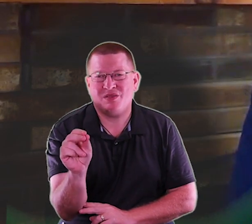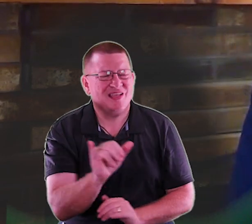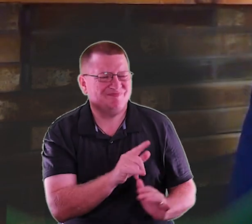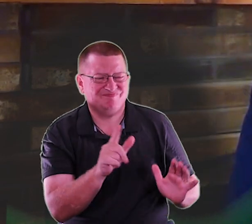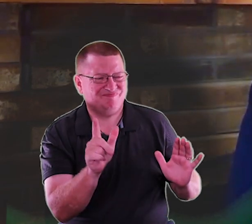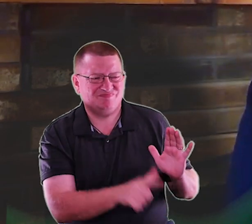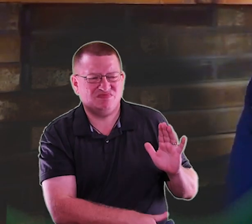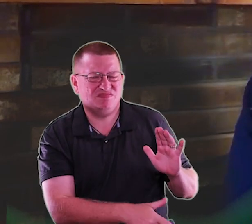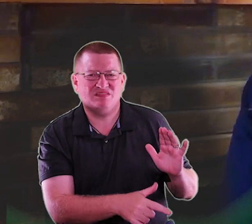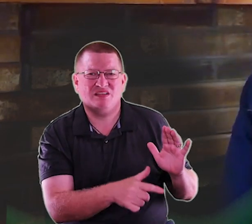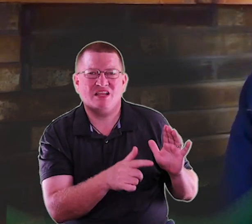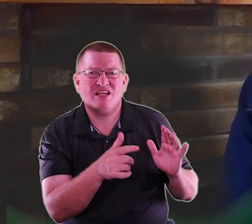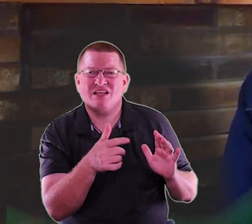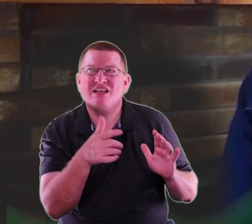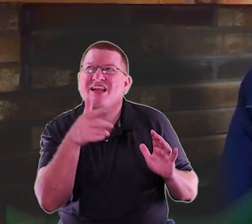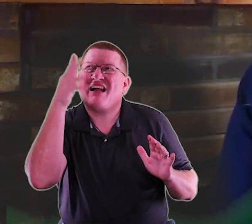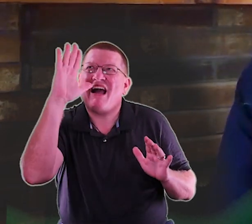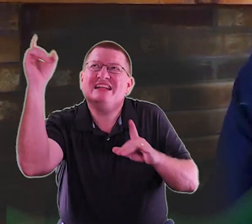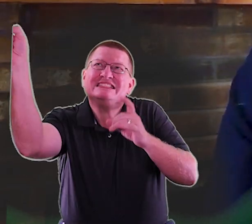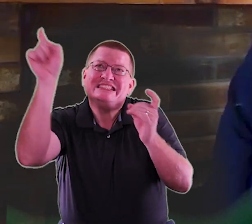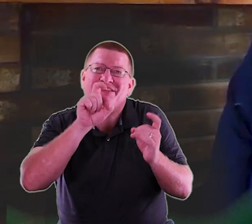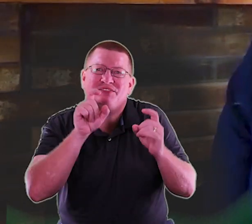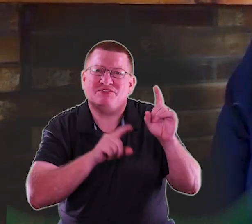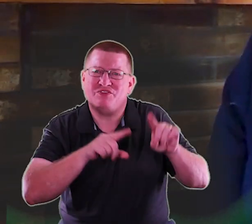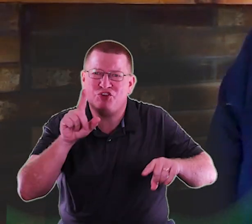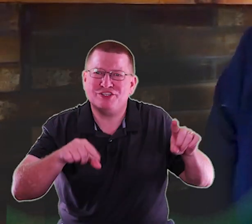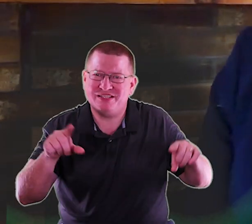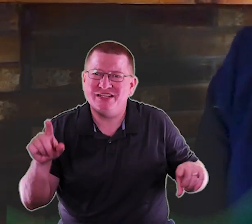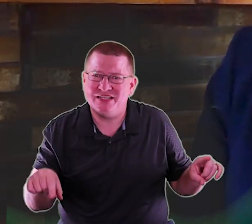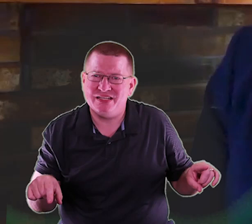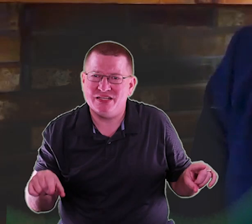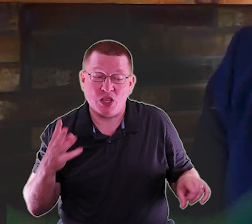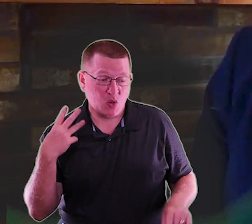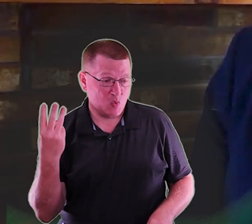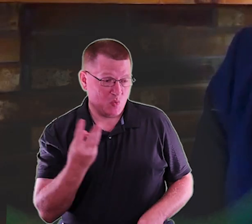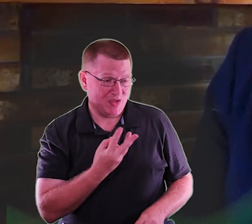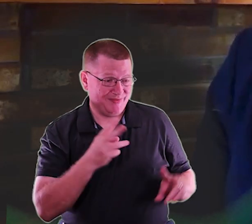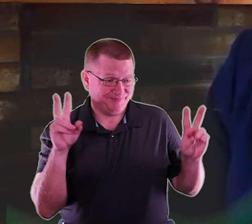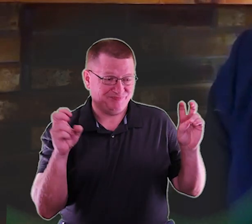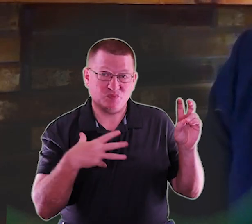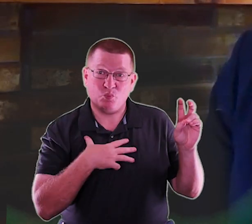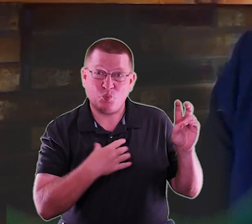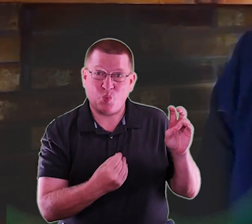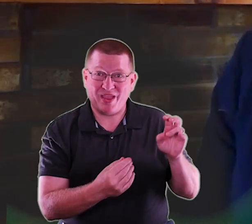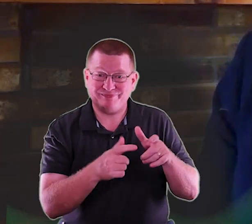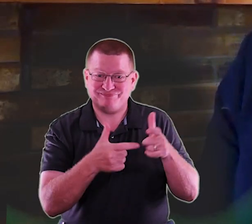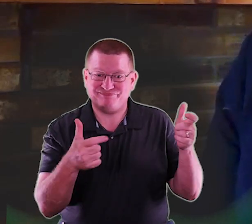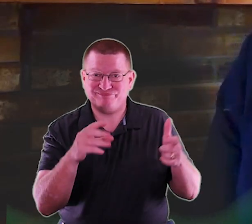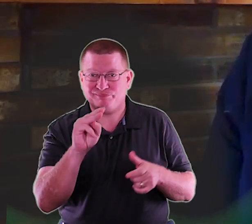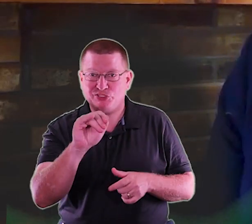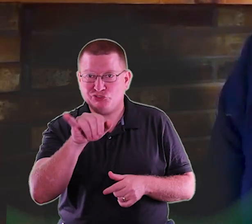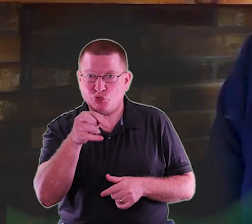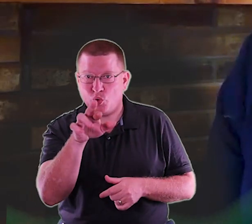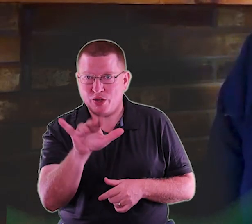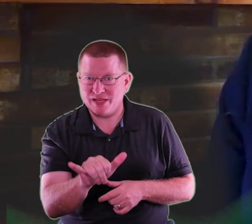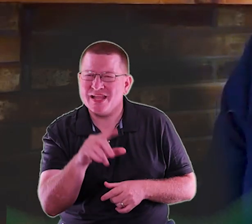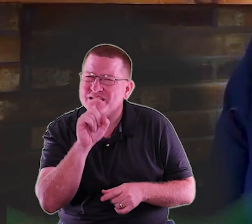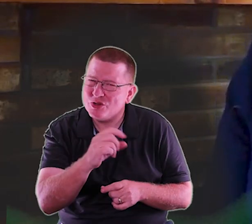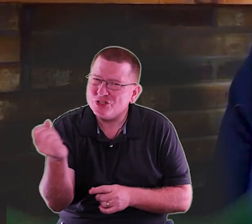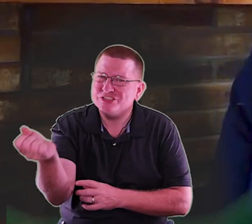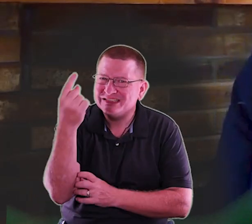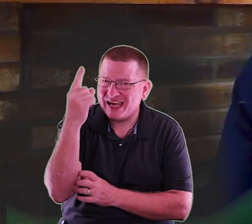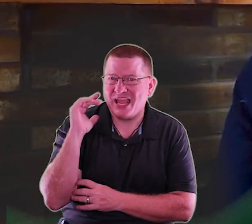out God's gift of diversity. We in the white majority can begin to see our siblings of color more